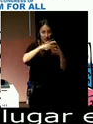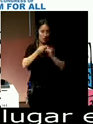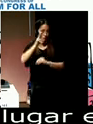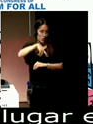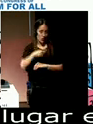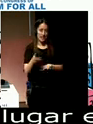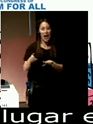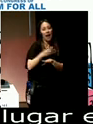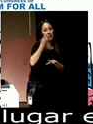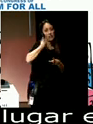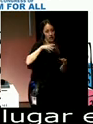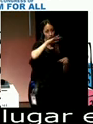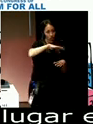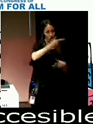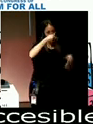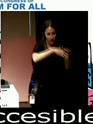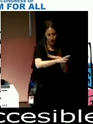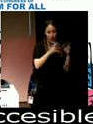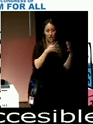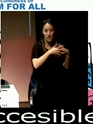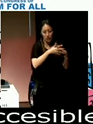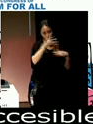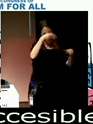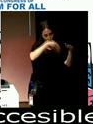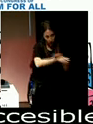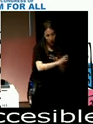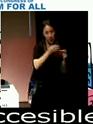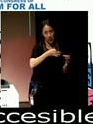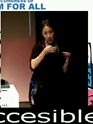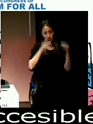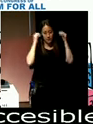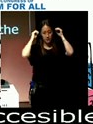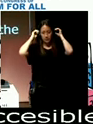the site available. The infrastructure must be adapted.